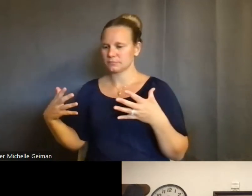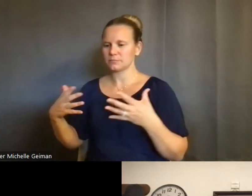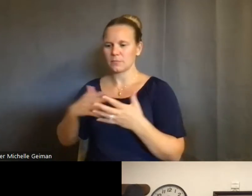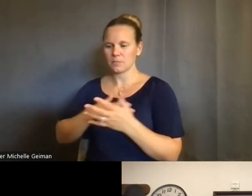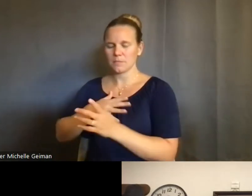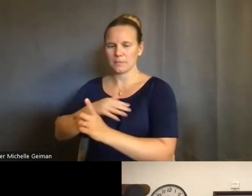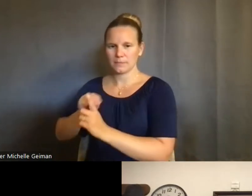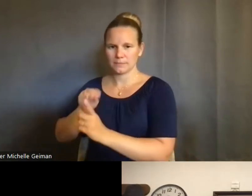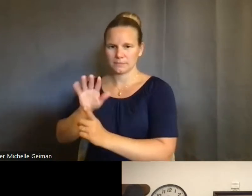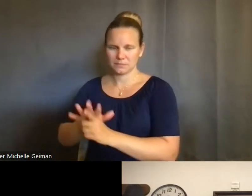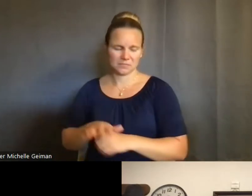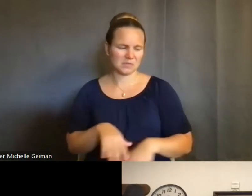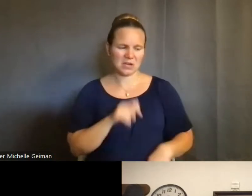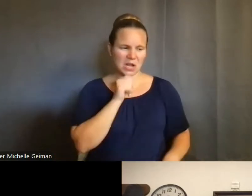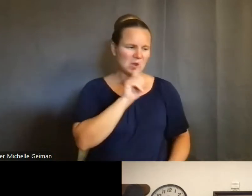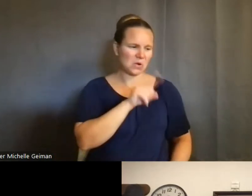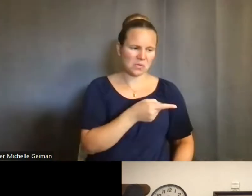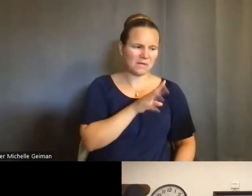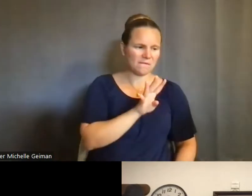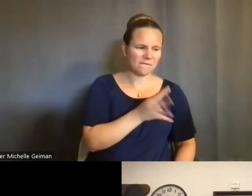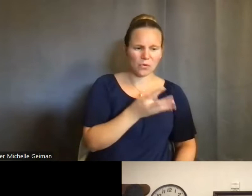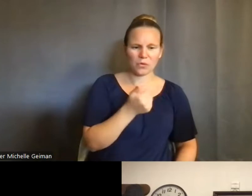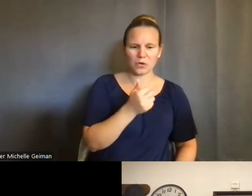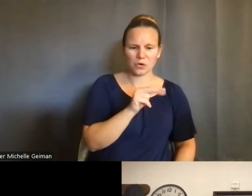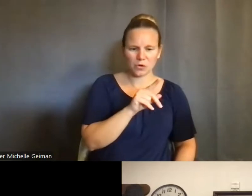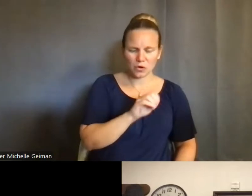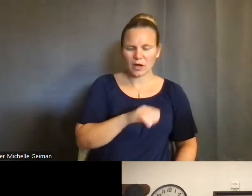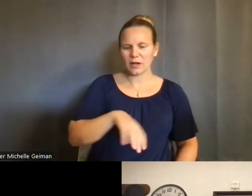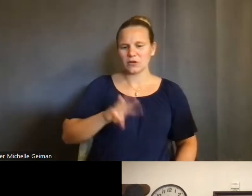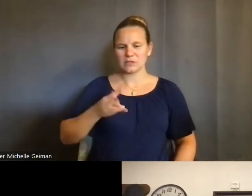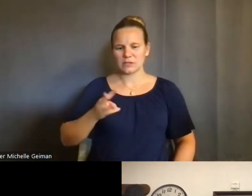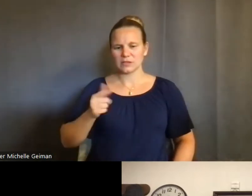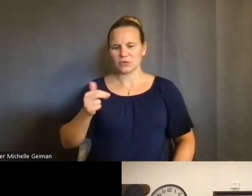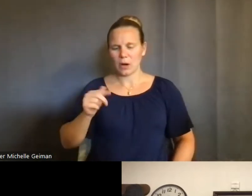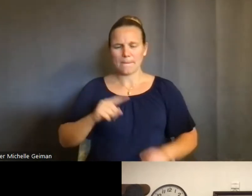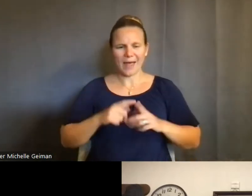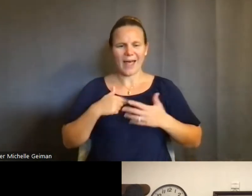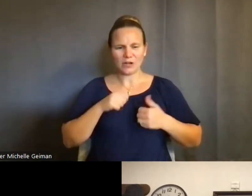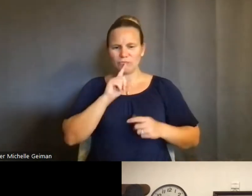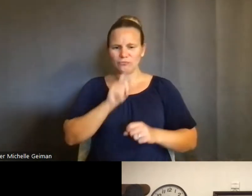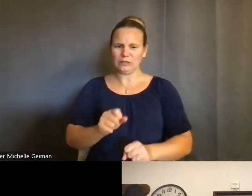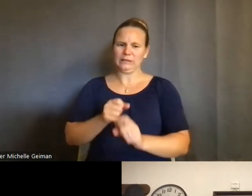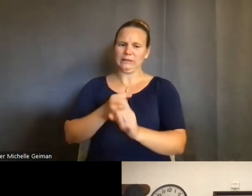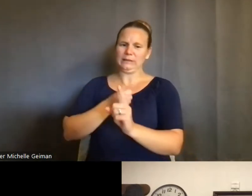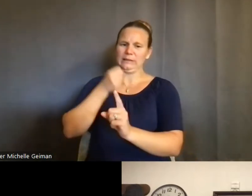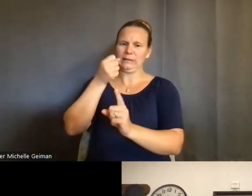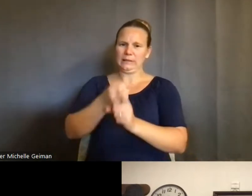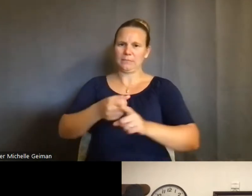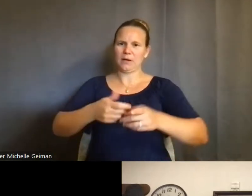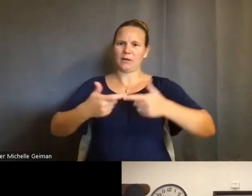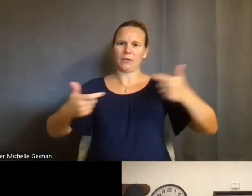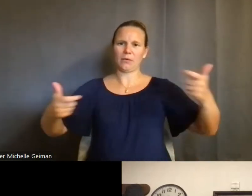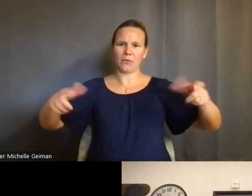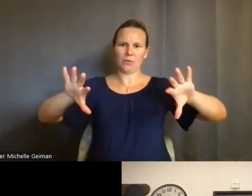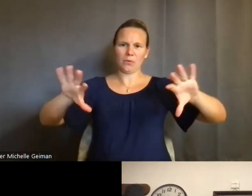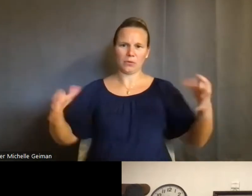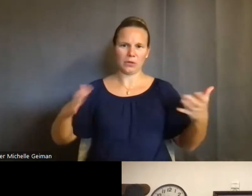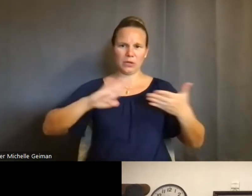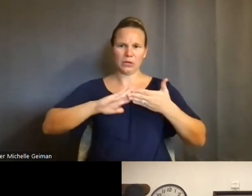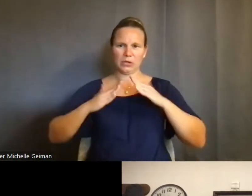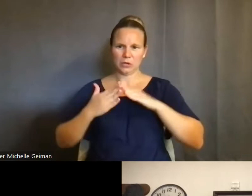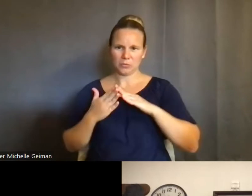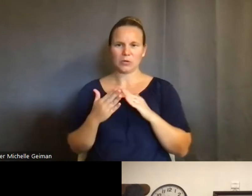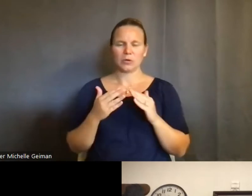graders here in King Cove, but I can have a broader impact on this whole community and reach more people with that philosophy that I wanted to move forward